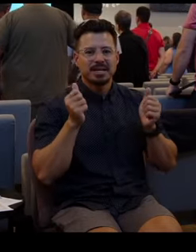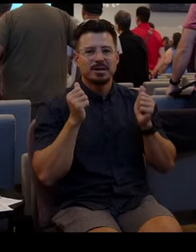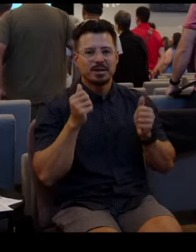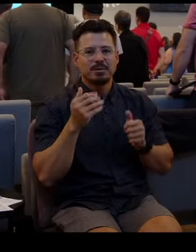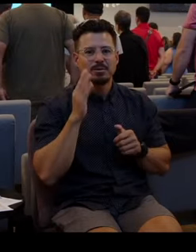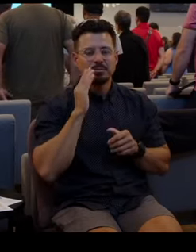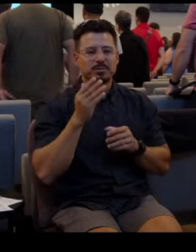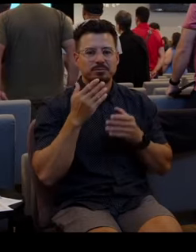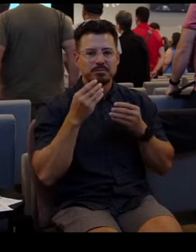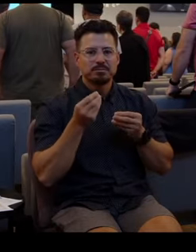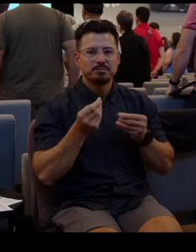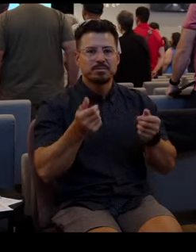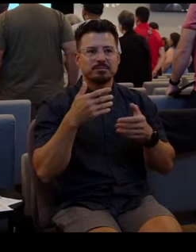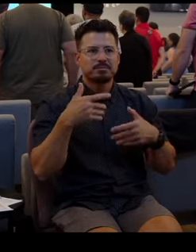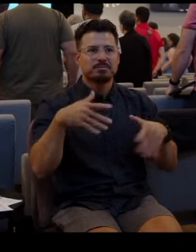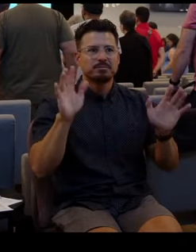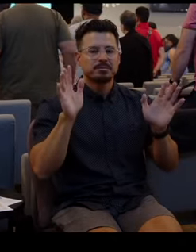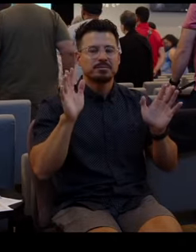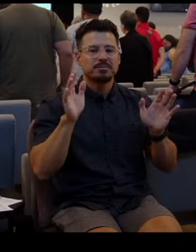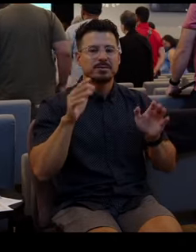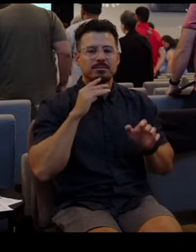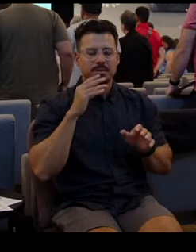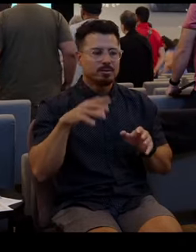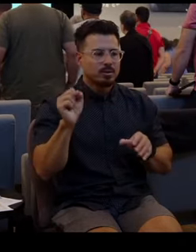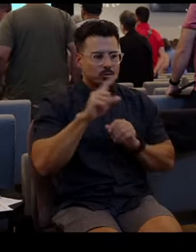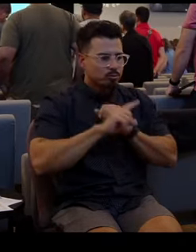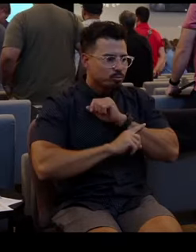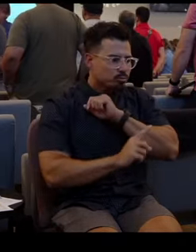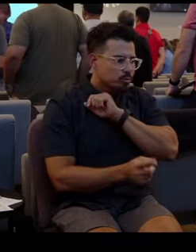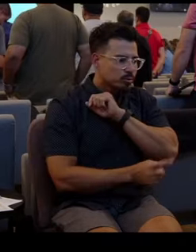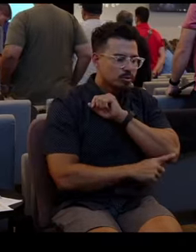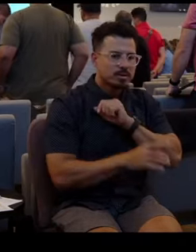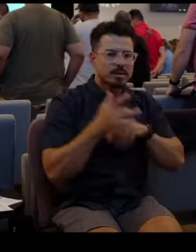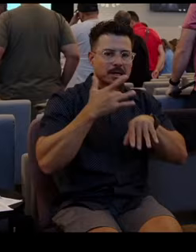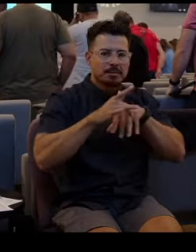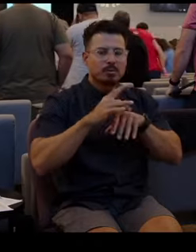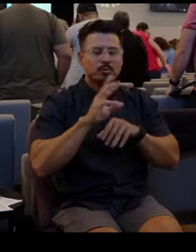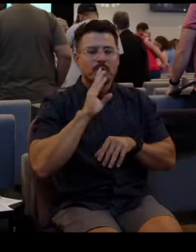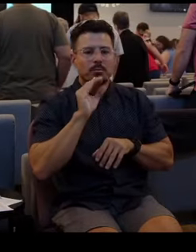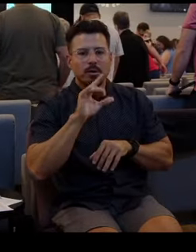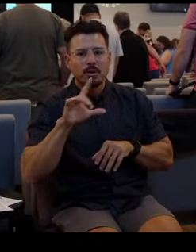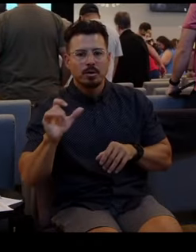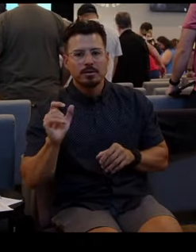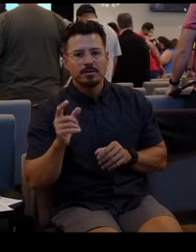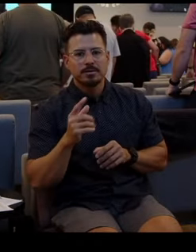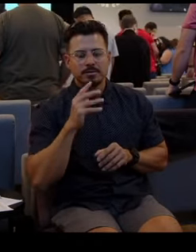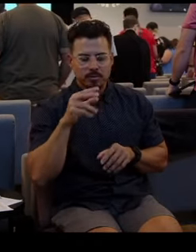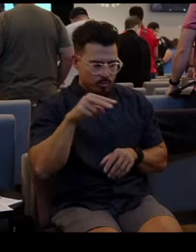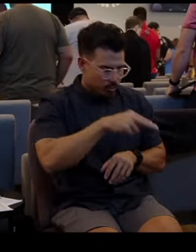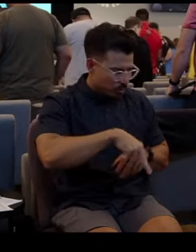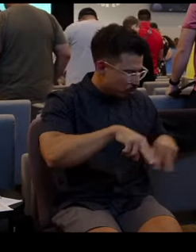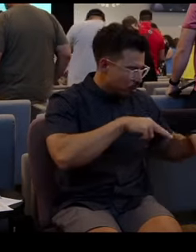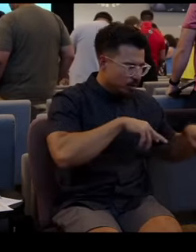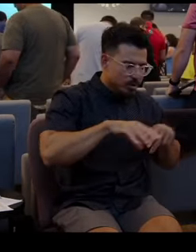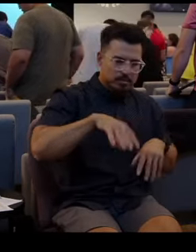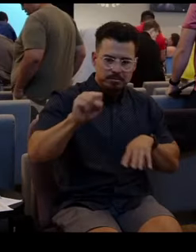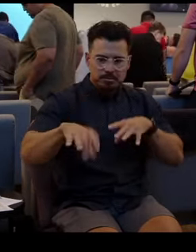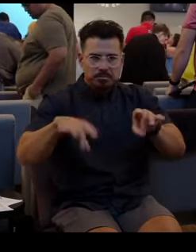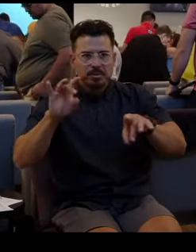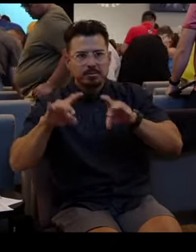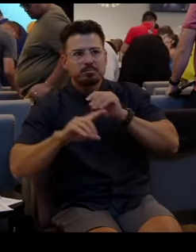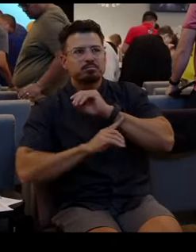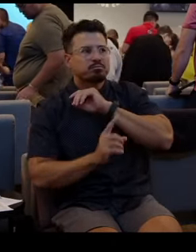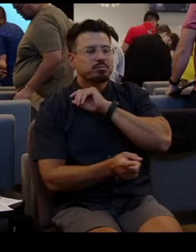We're going to dismiss. Please, grab all of your trash, empty water bottles. Just reach down, look on the floor as you go out to